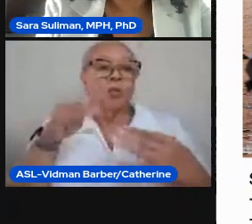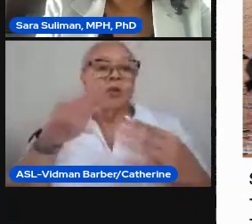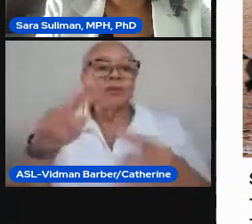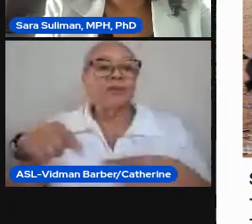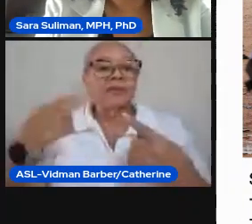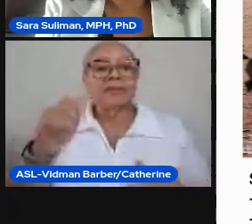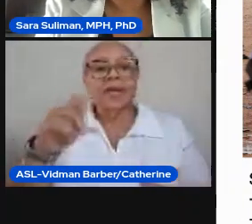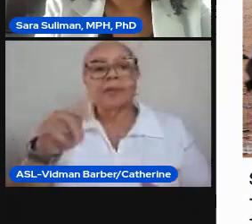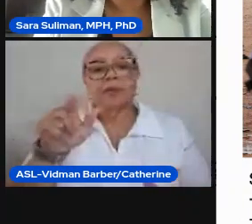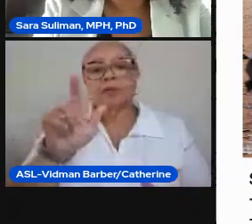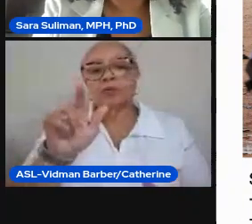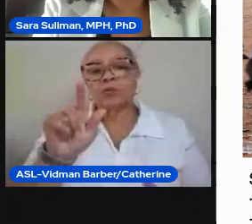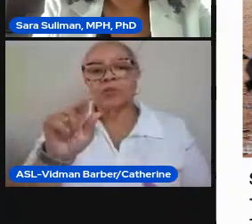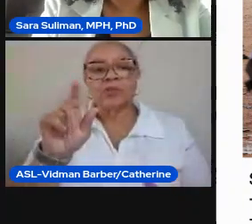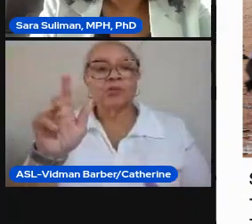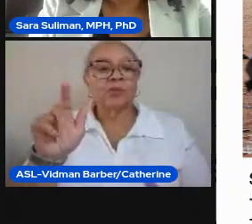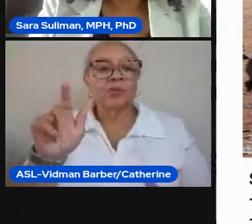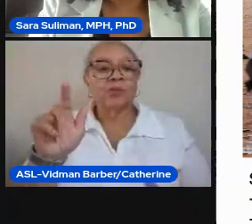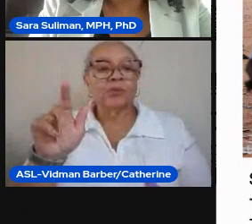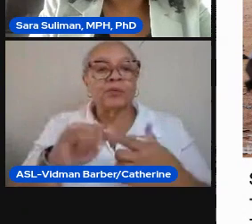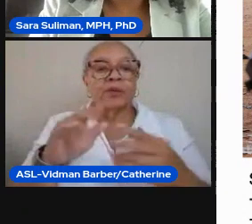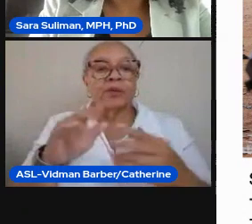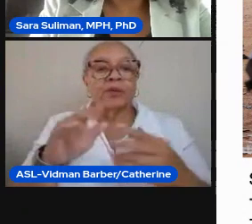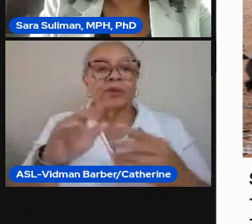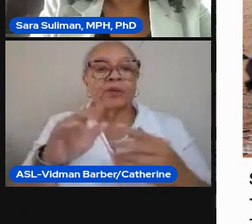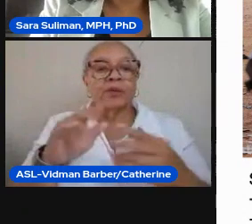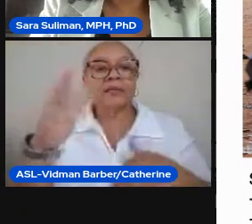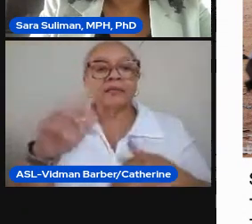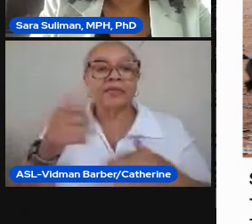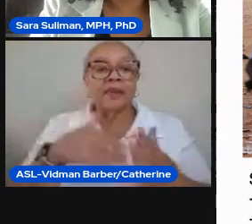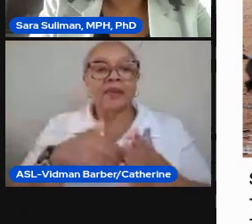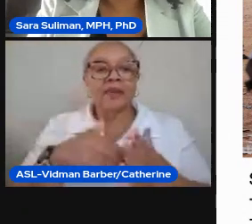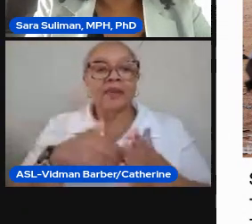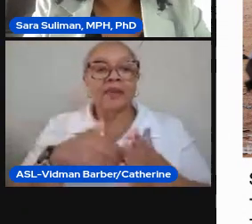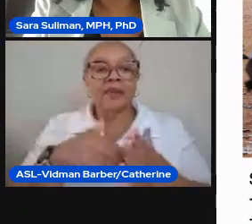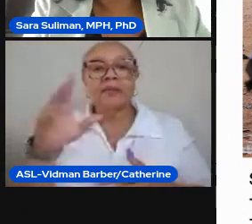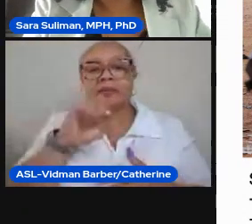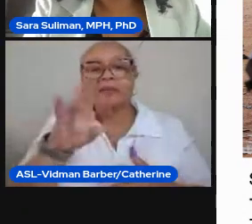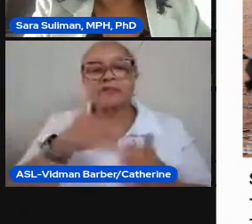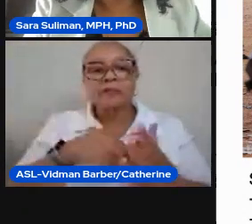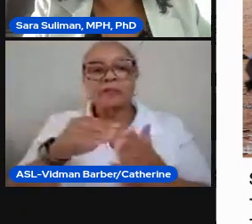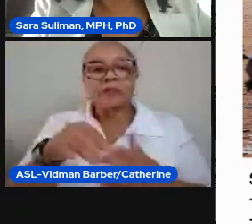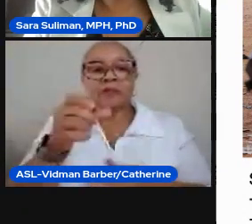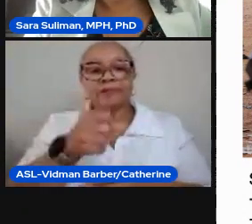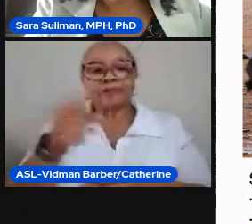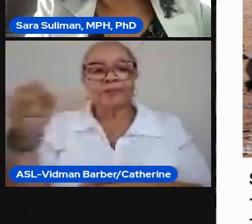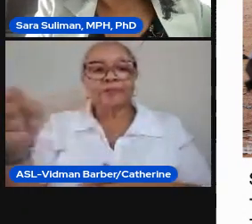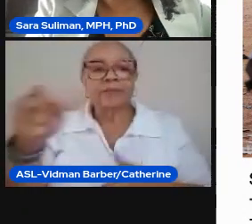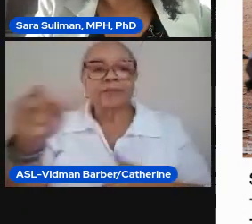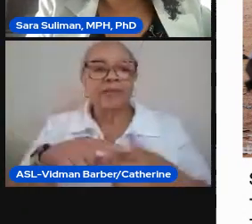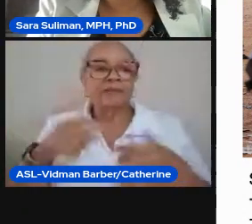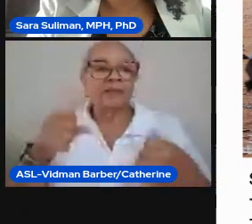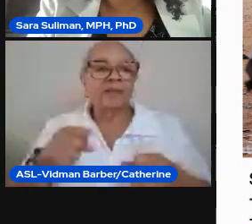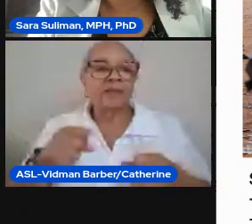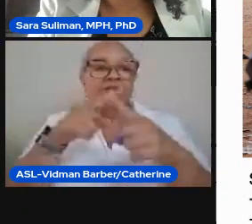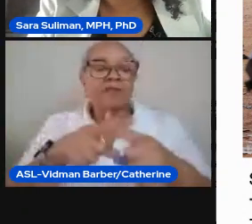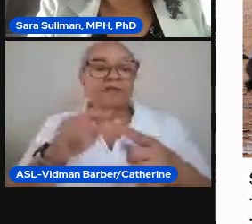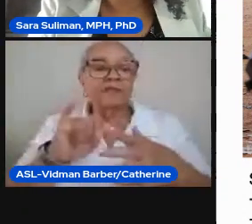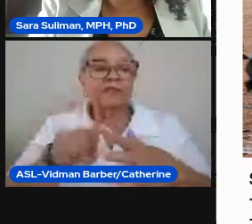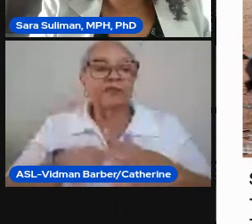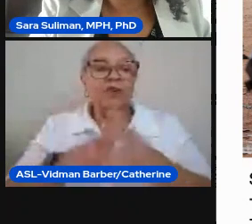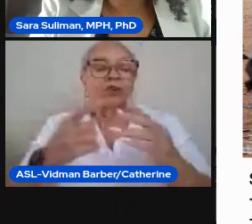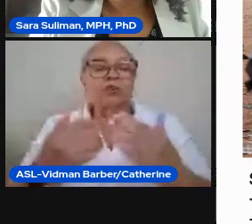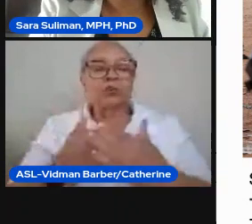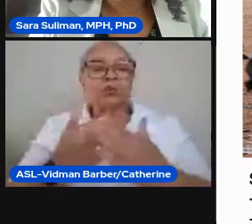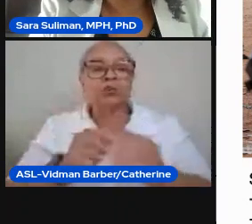more than 7 million people have been displaced. And conflict zones are breeding grounds for outbreaks and also new epidemics, because there's